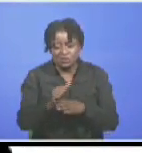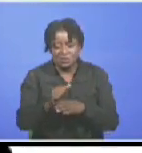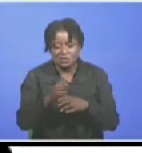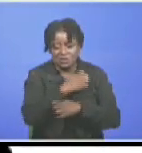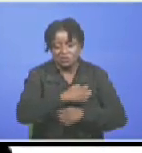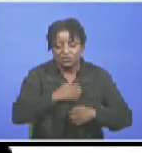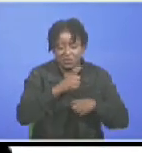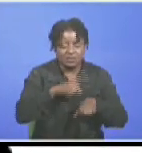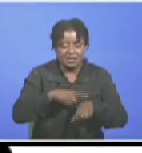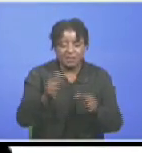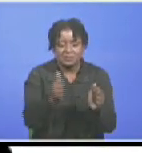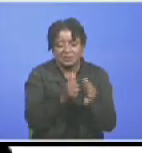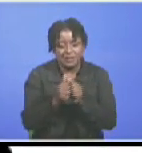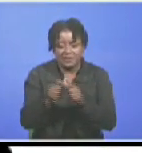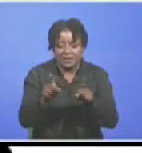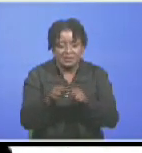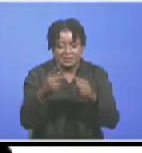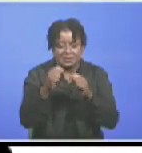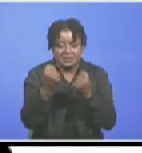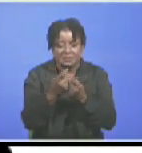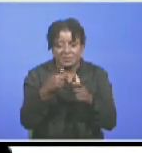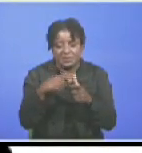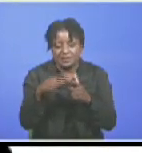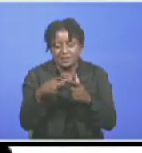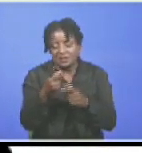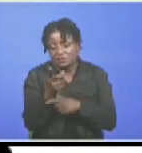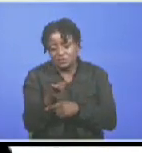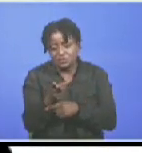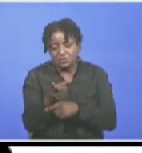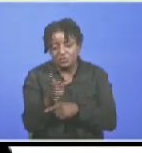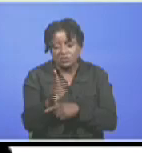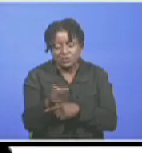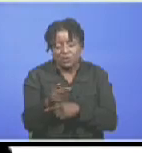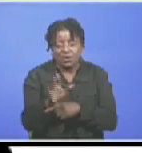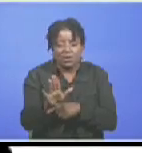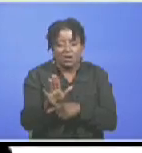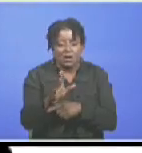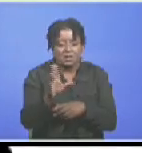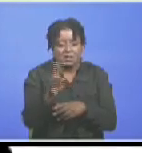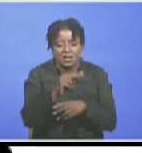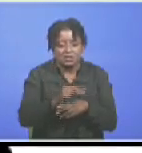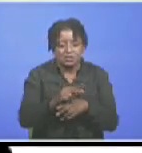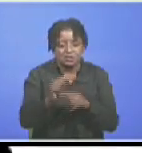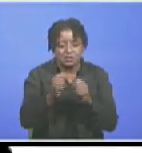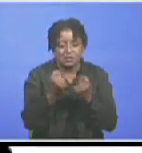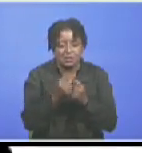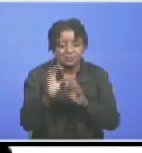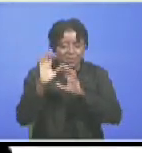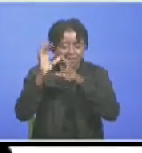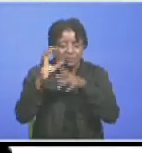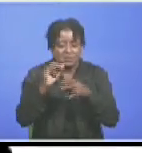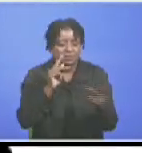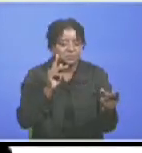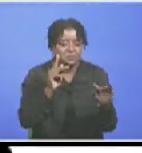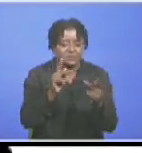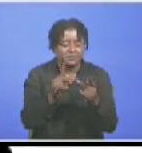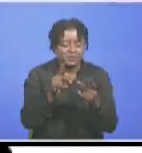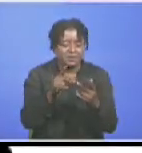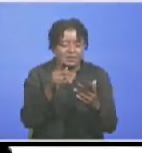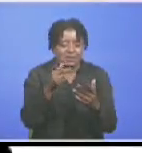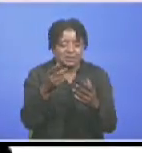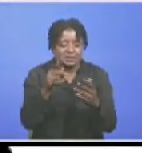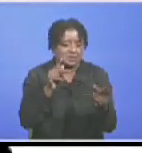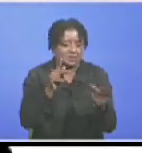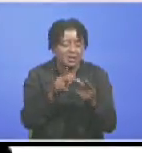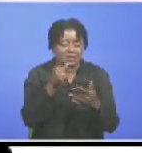team. And then we, you know, you guys, national team basketball, just, it's perfect. It's ideally exactly what we need for